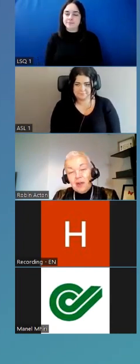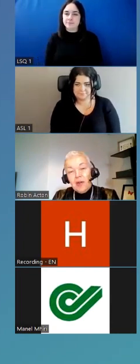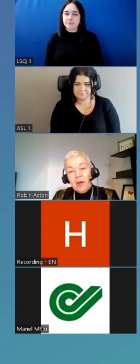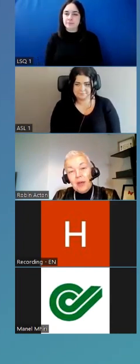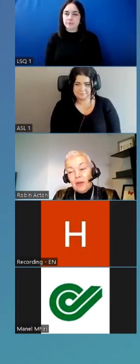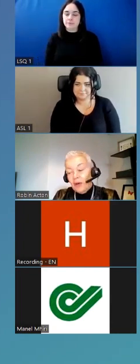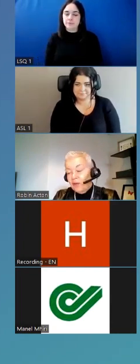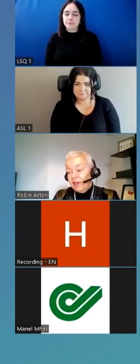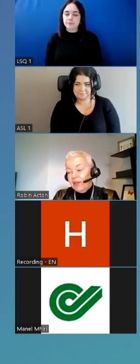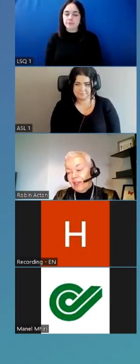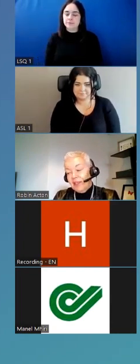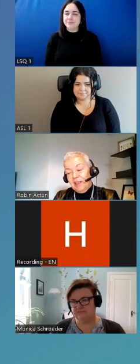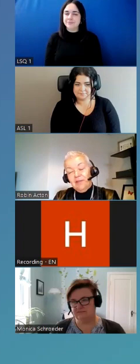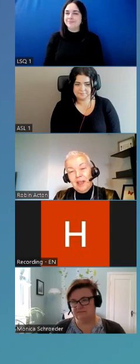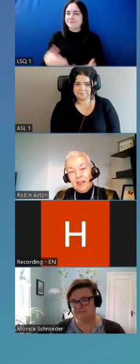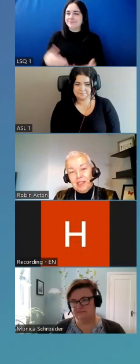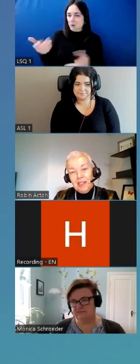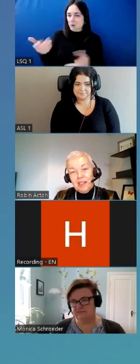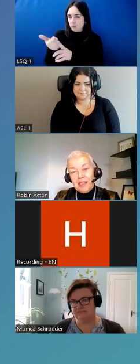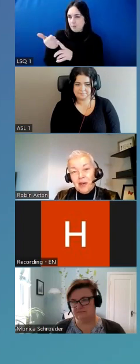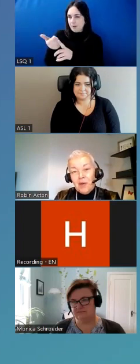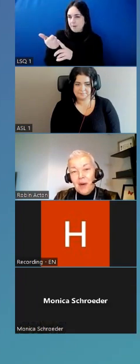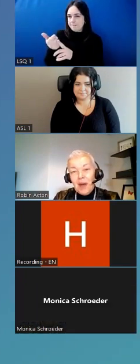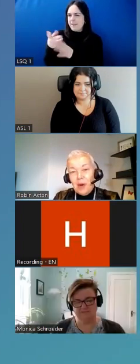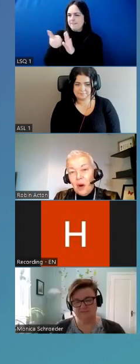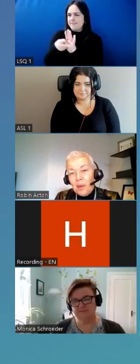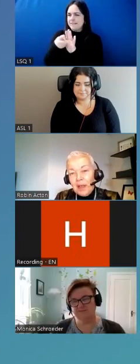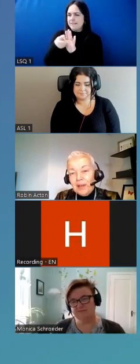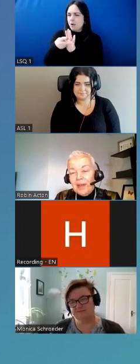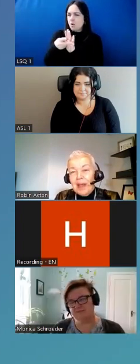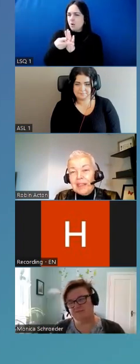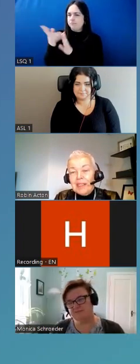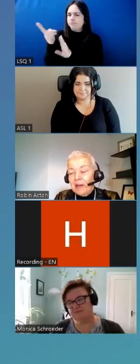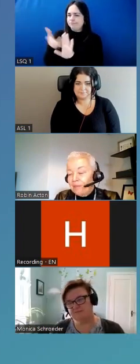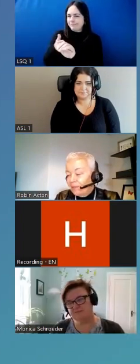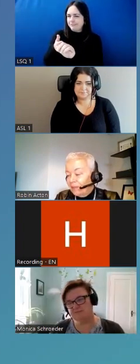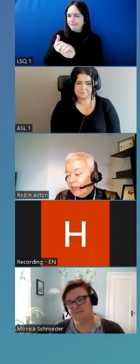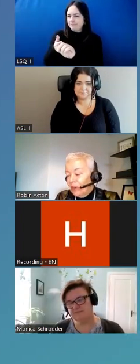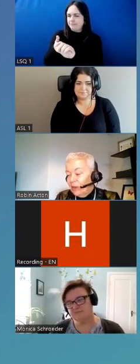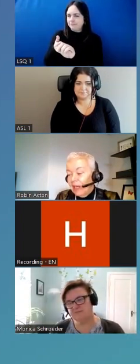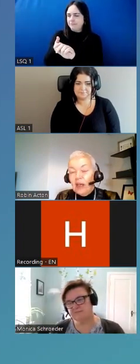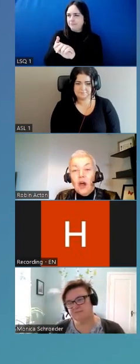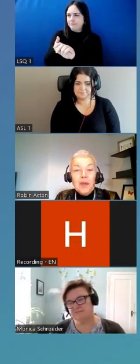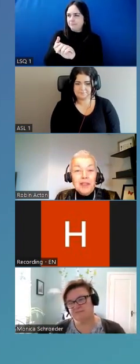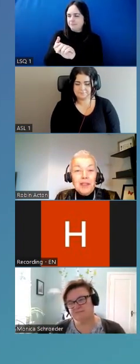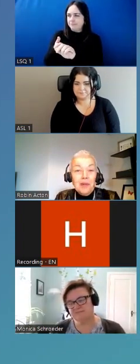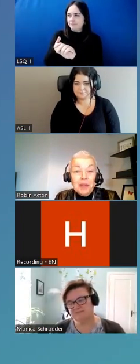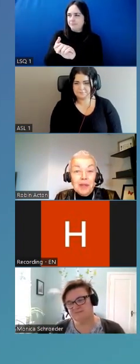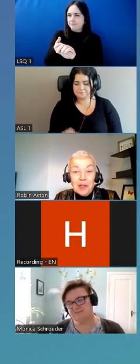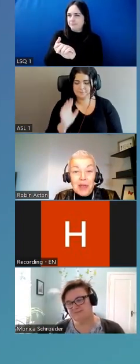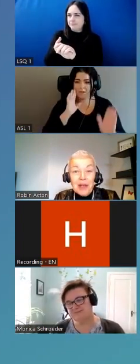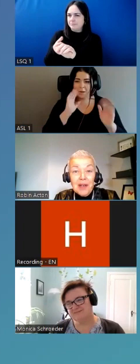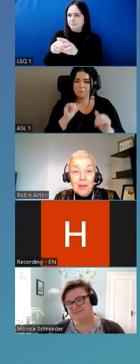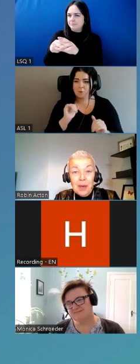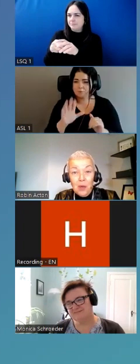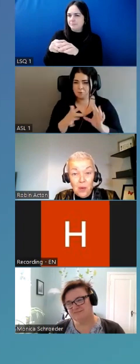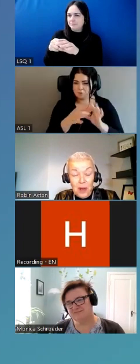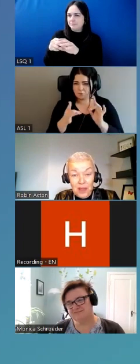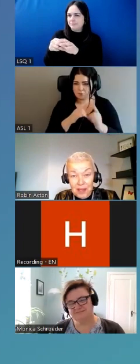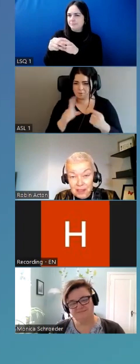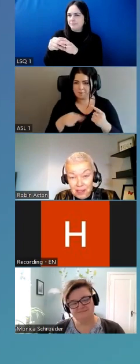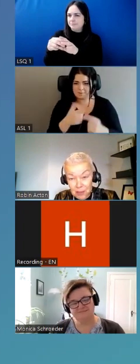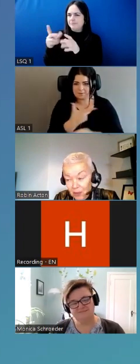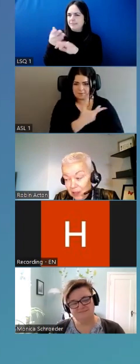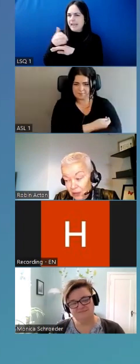understand video about COVID-19 vaccines. So I'm hoping that you can comment a little bit about